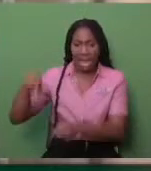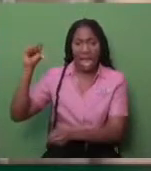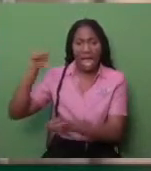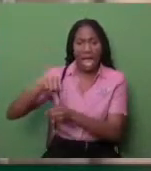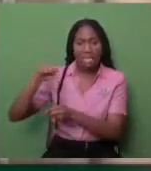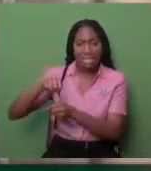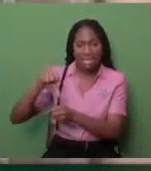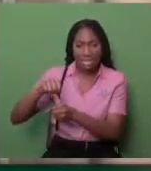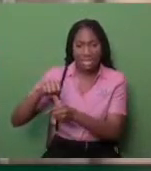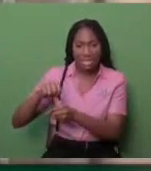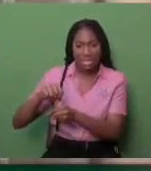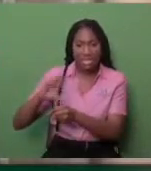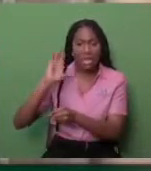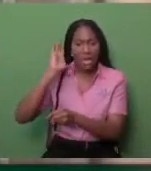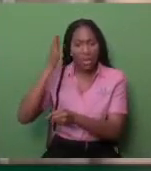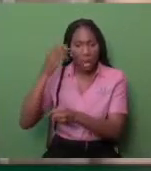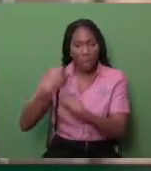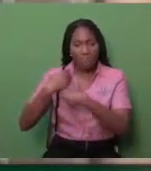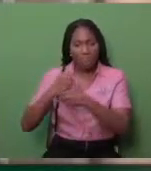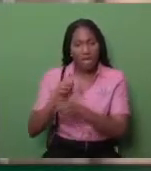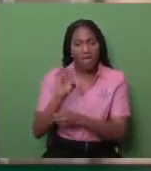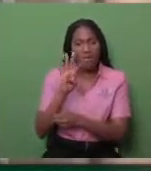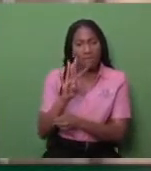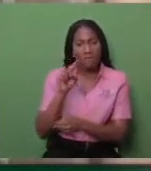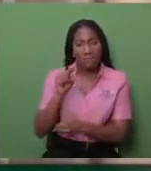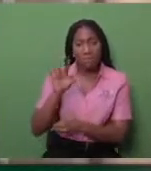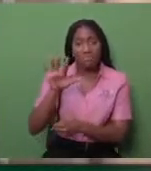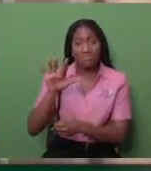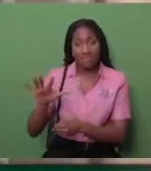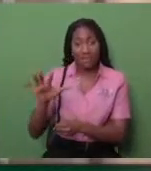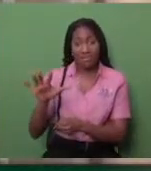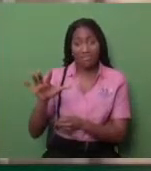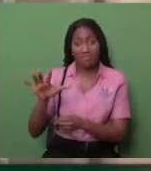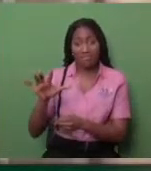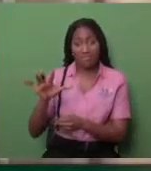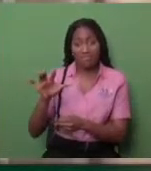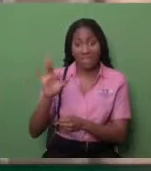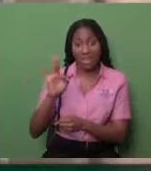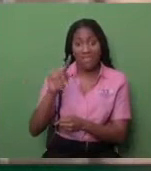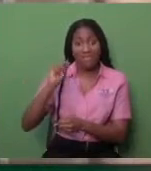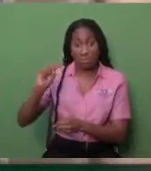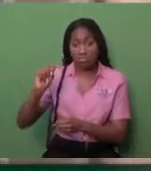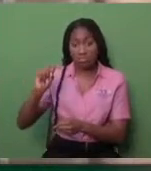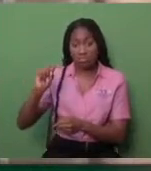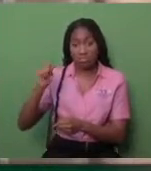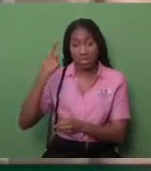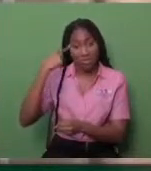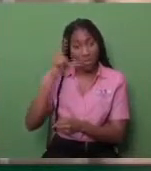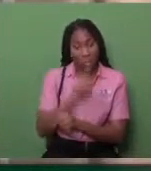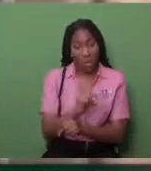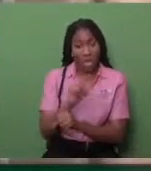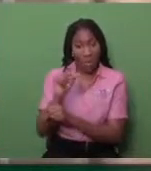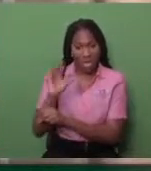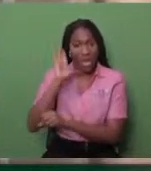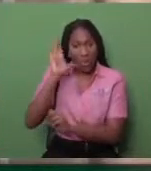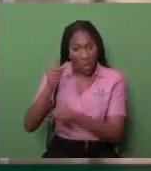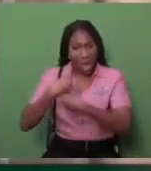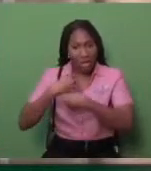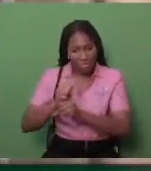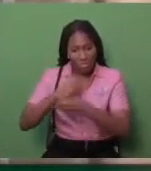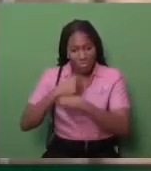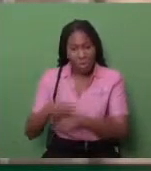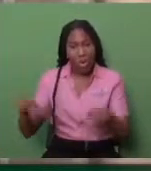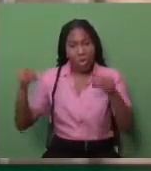to 4.05 billion standard cubic feet per day in 2020 and 4.14